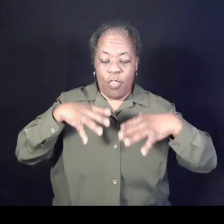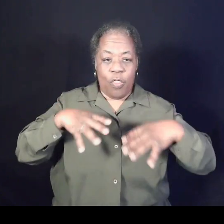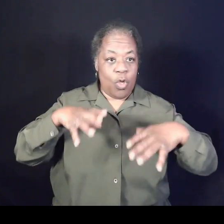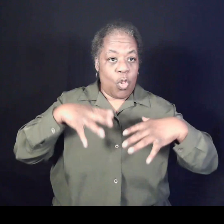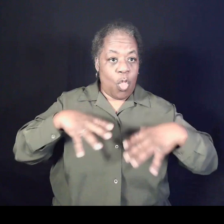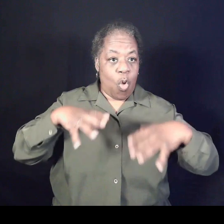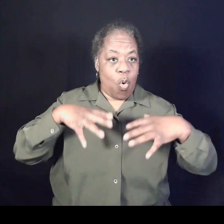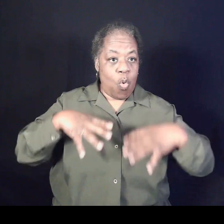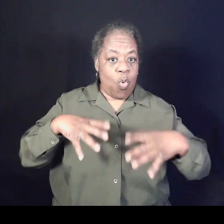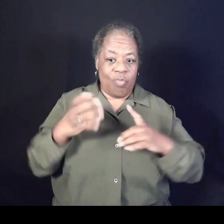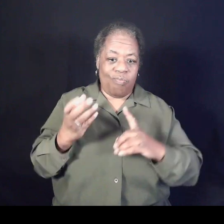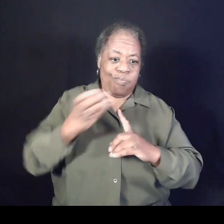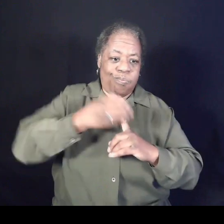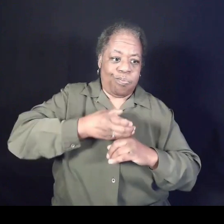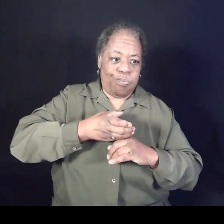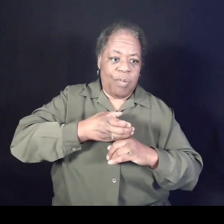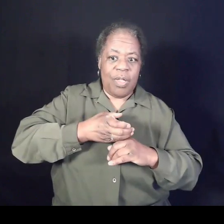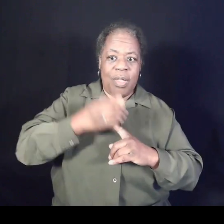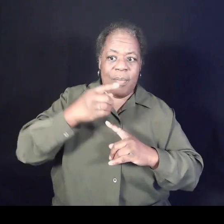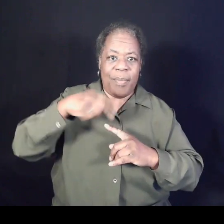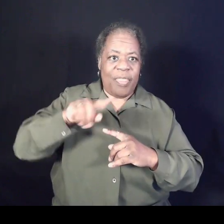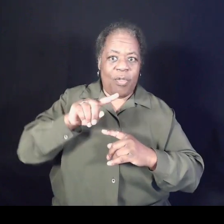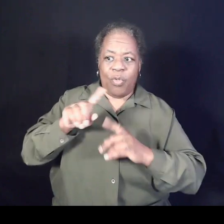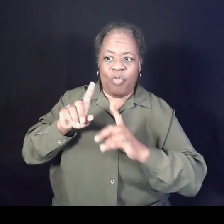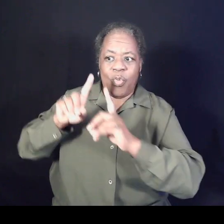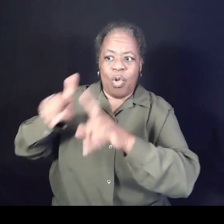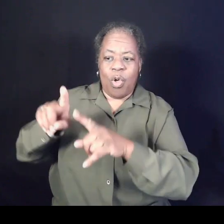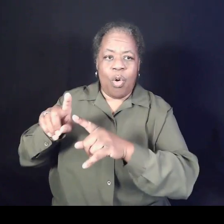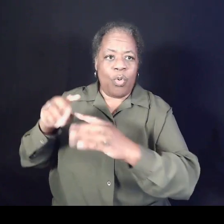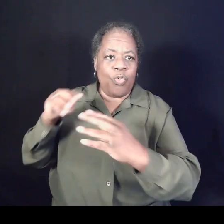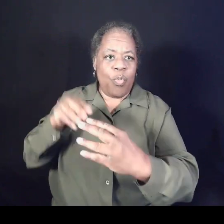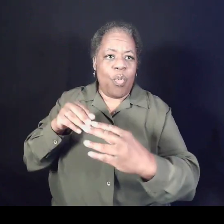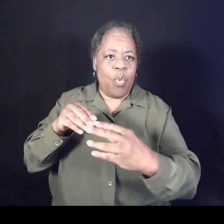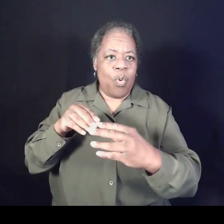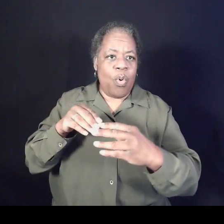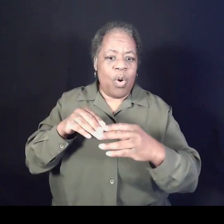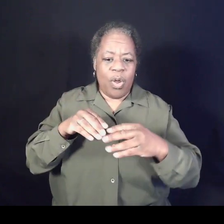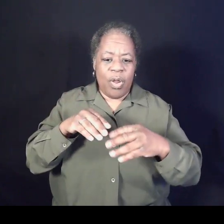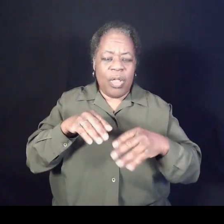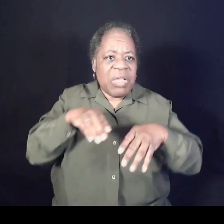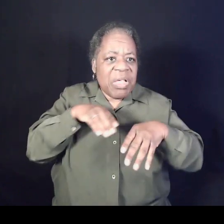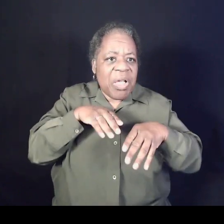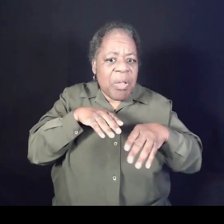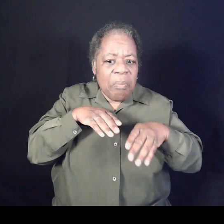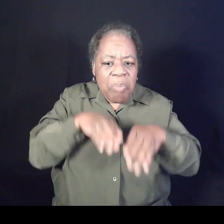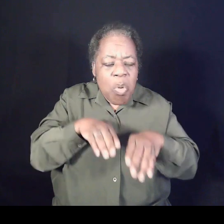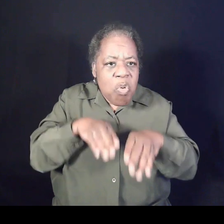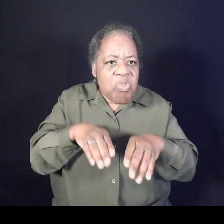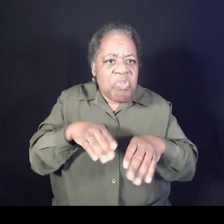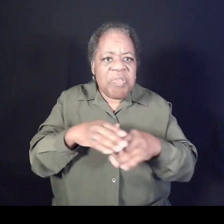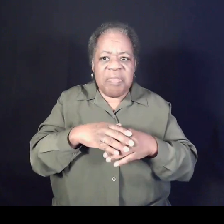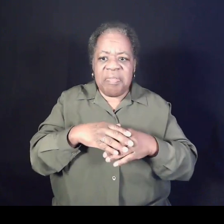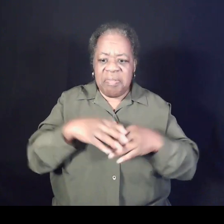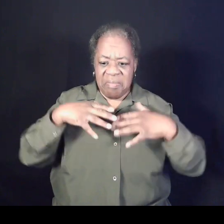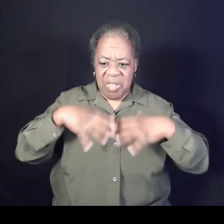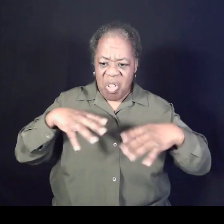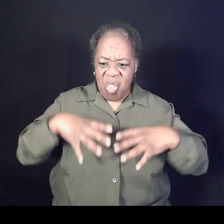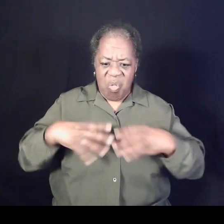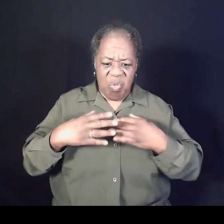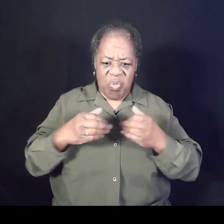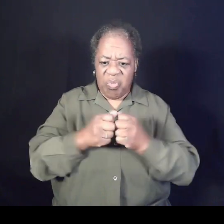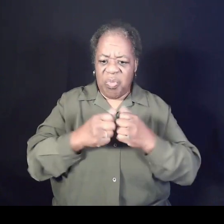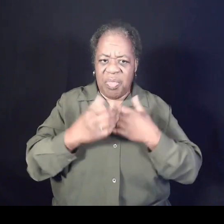by those who go to war, muddy boots and bloody garments. That's what will be destined for